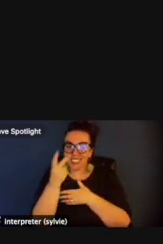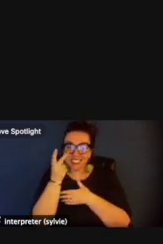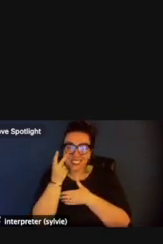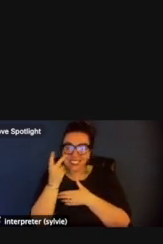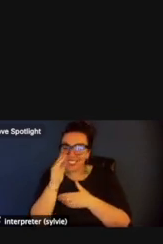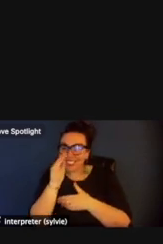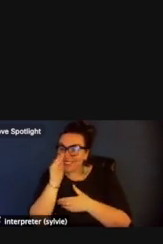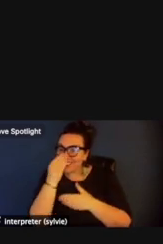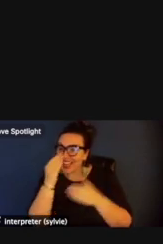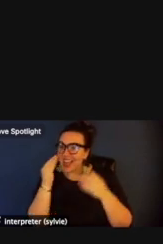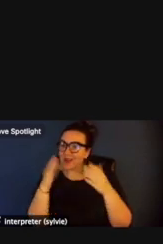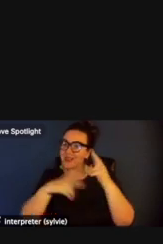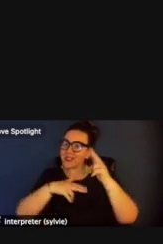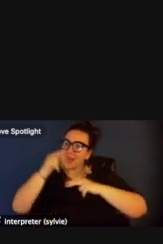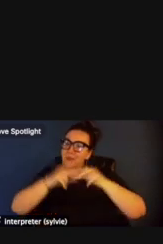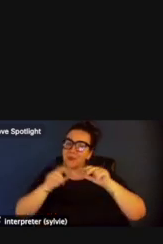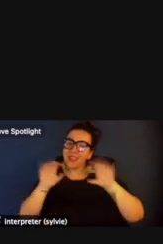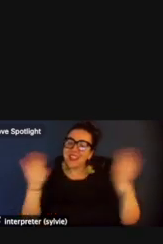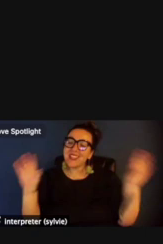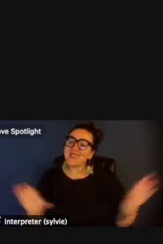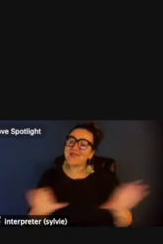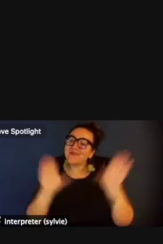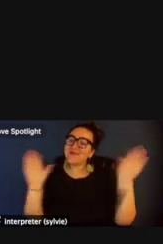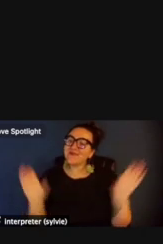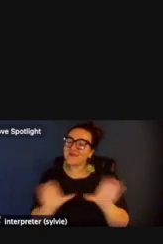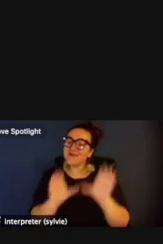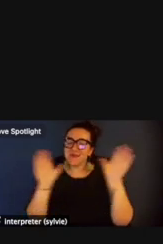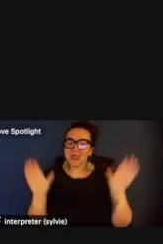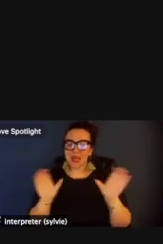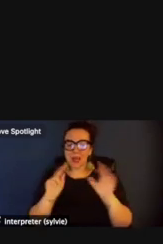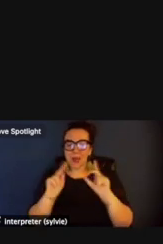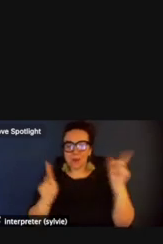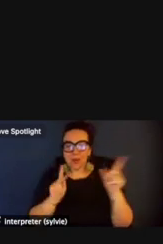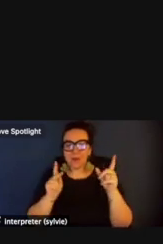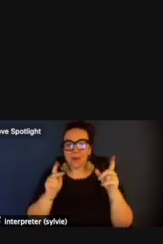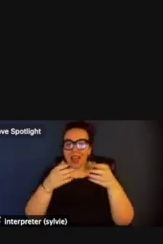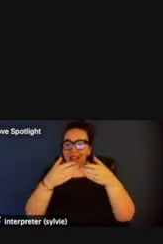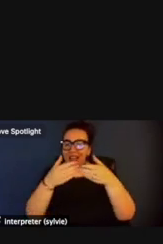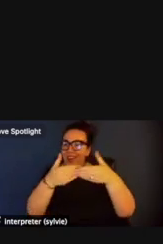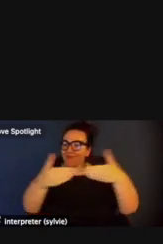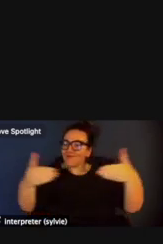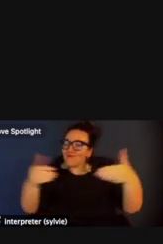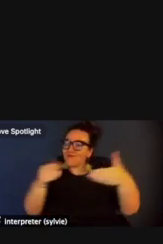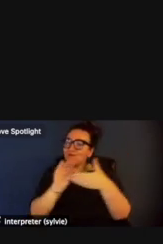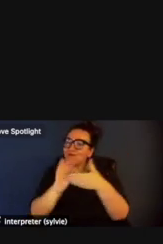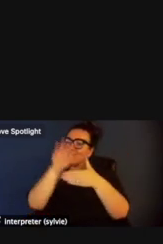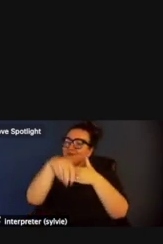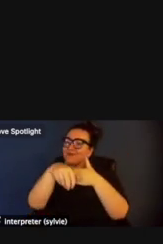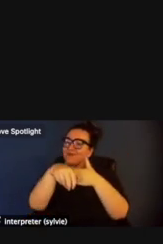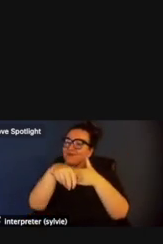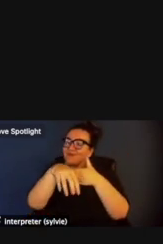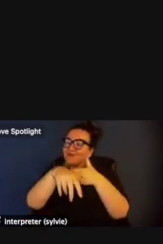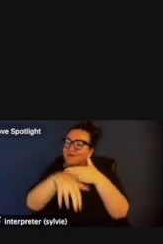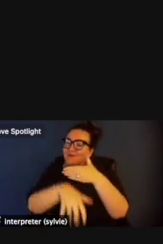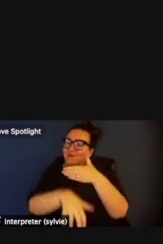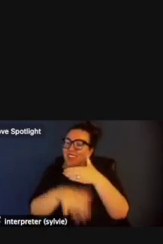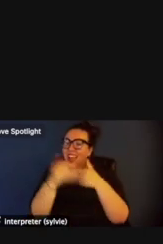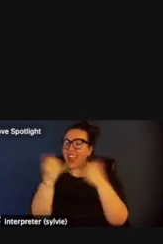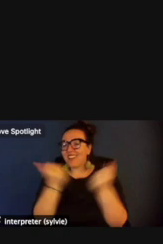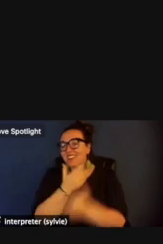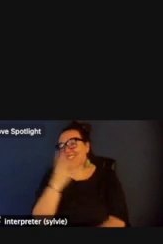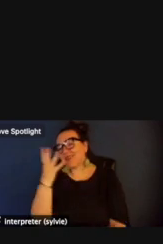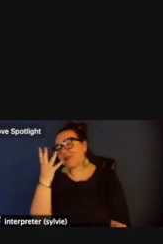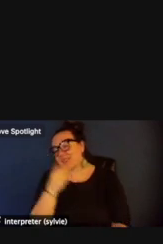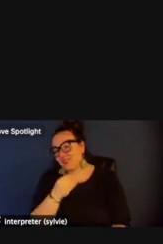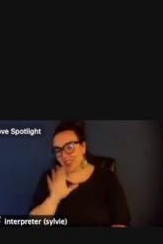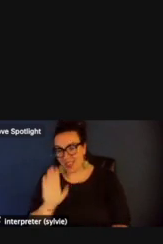buildings, and you see people have lots of flowers that's hanging off their terraces and everything. And I want to tell you, I